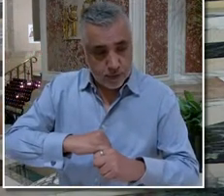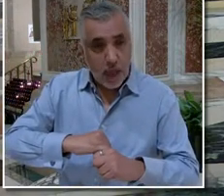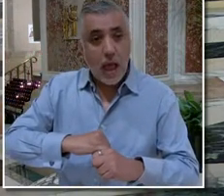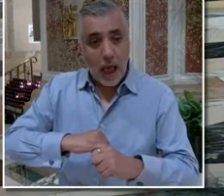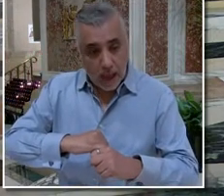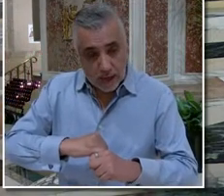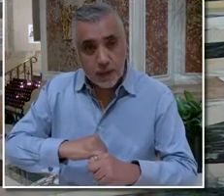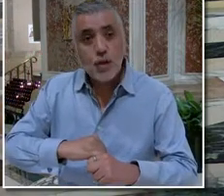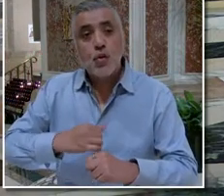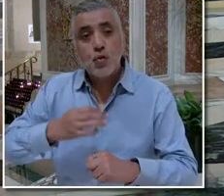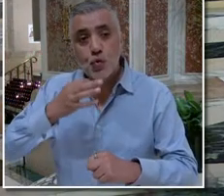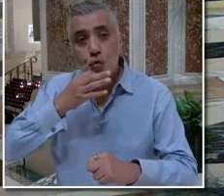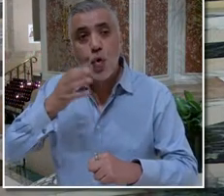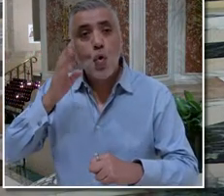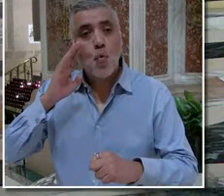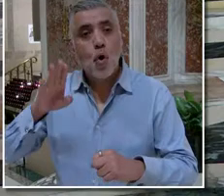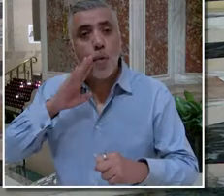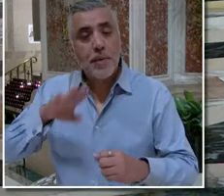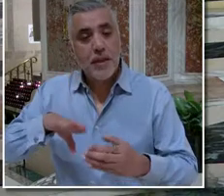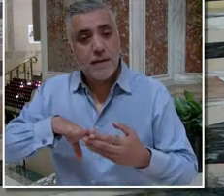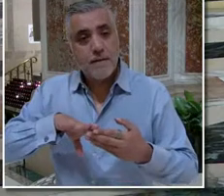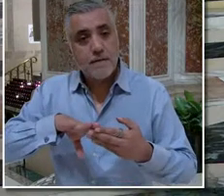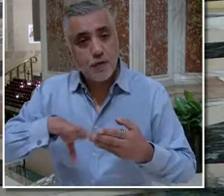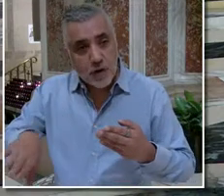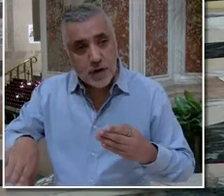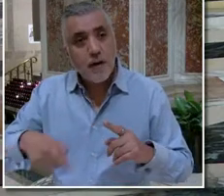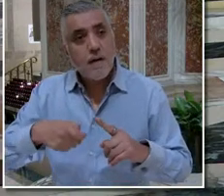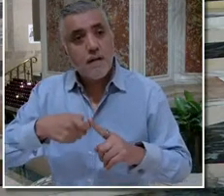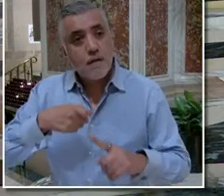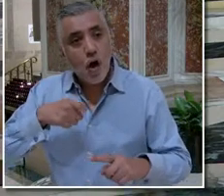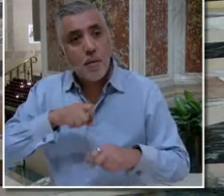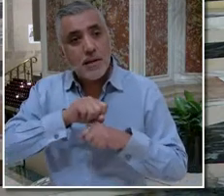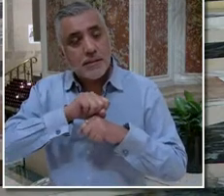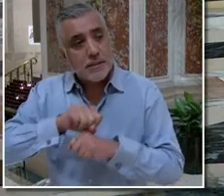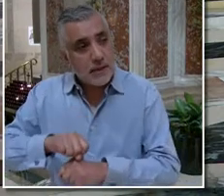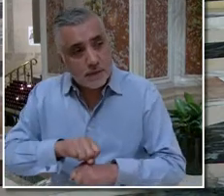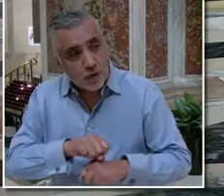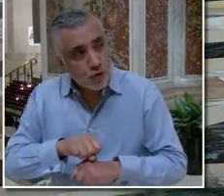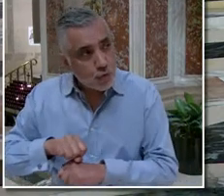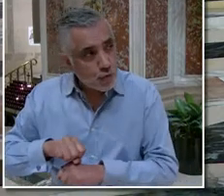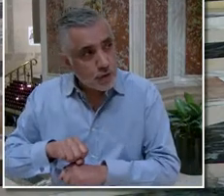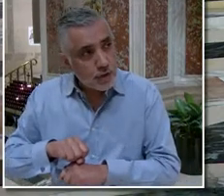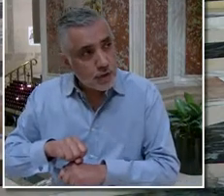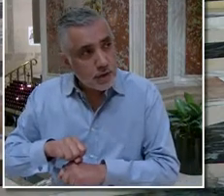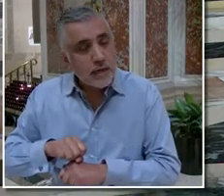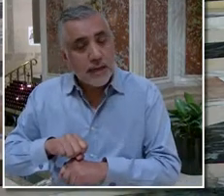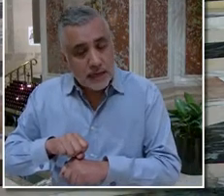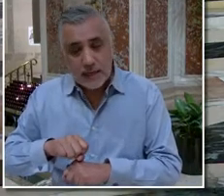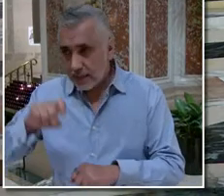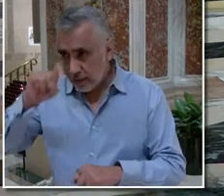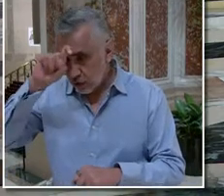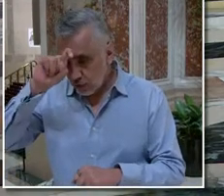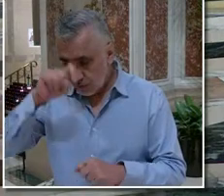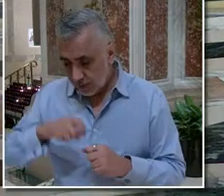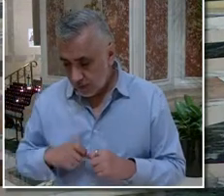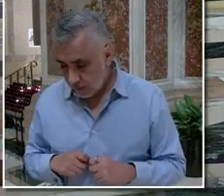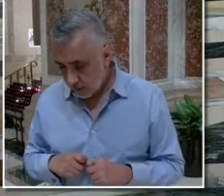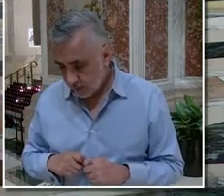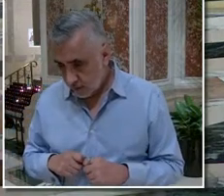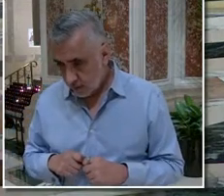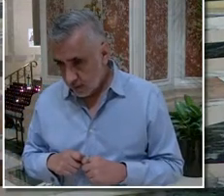pronto será liberado de la esclavitud en Egipto.